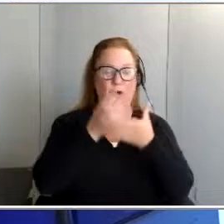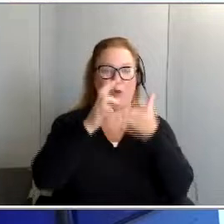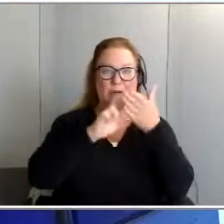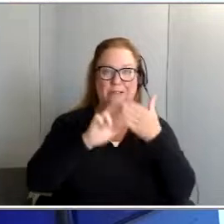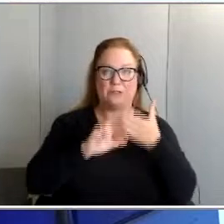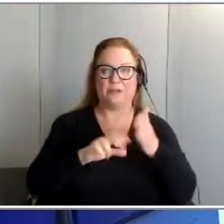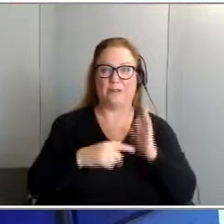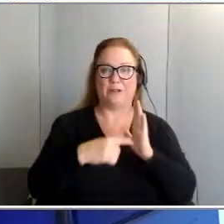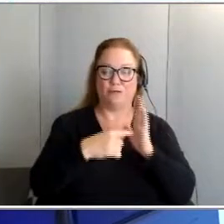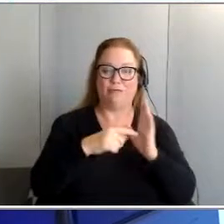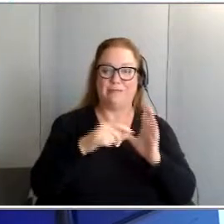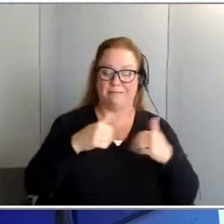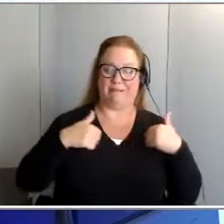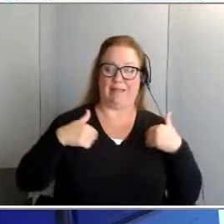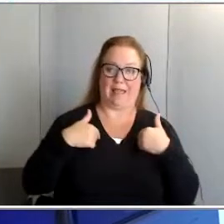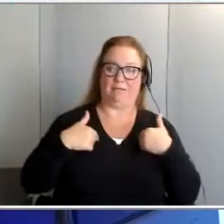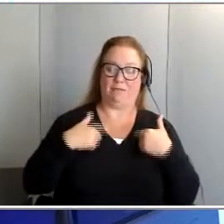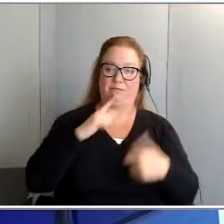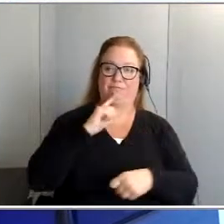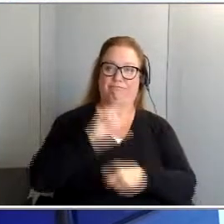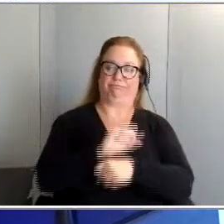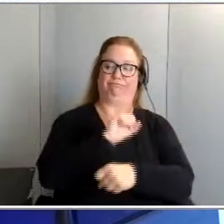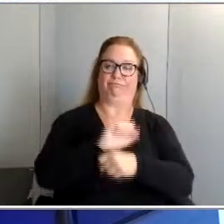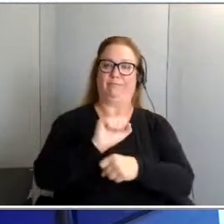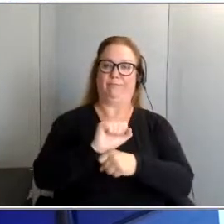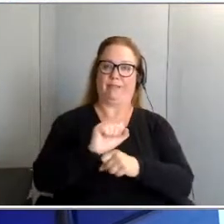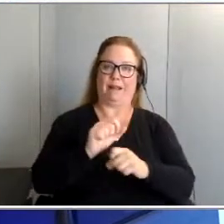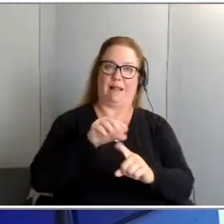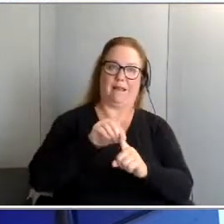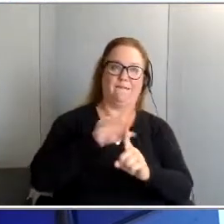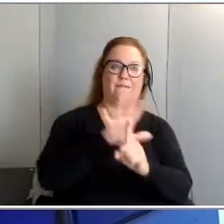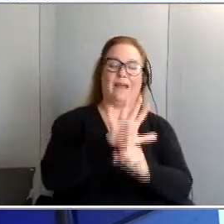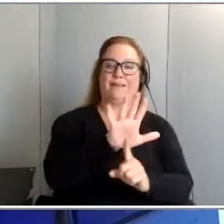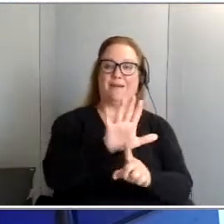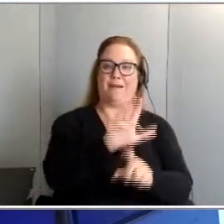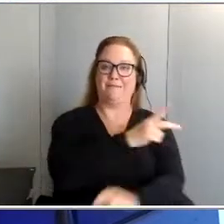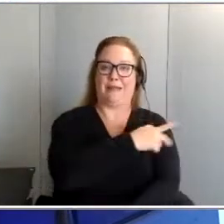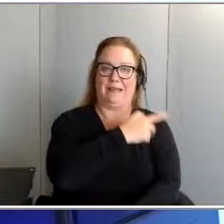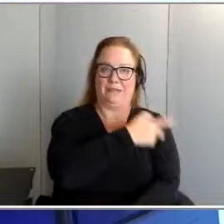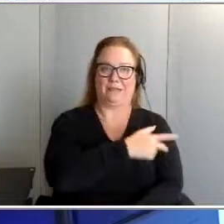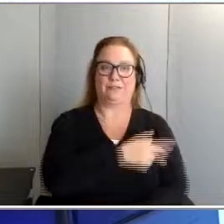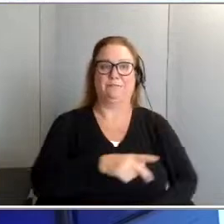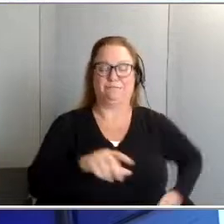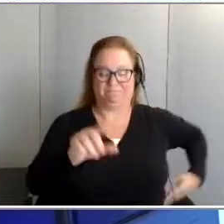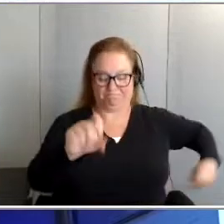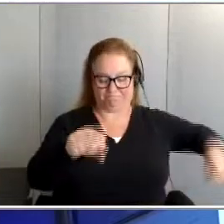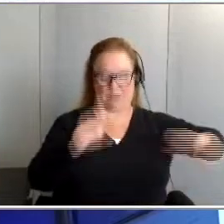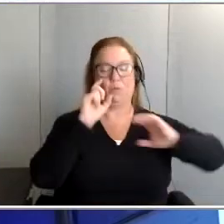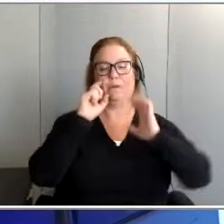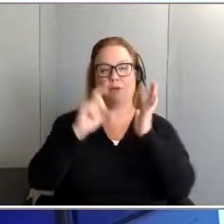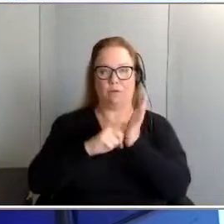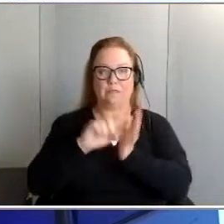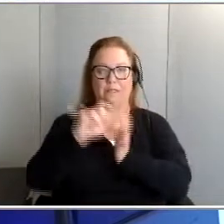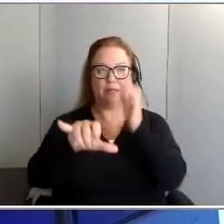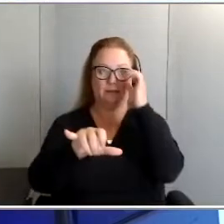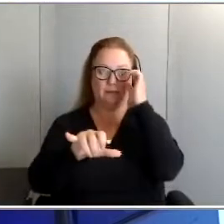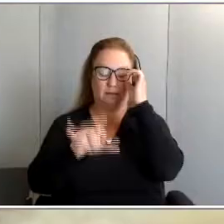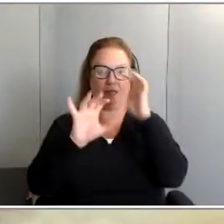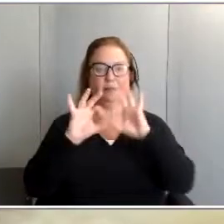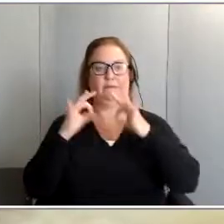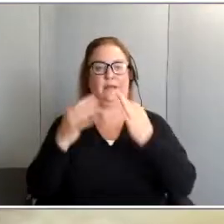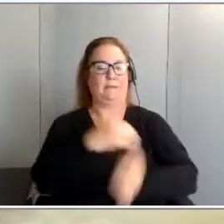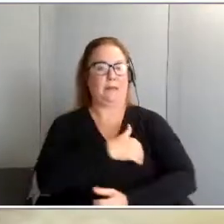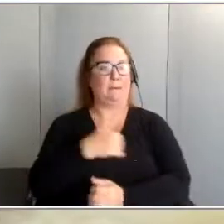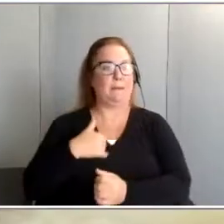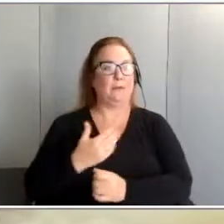these animals have that prolonged effect. You've noticed that, right, Amy? We have noticed that. And a lot of times it's also the family members who are there with the